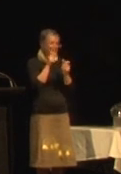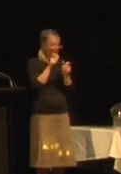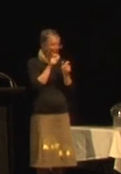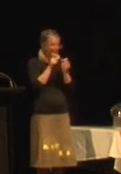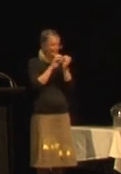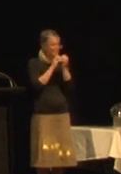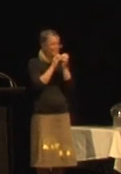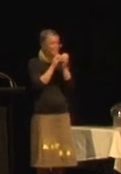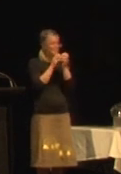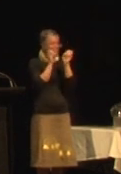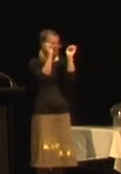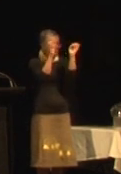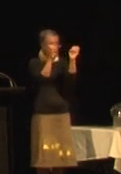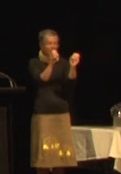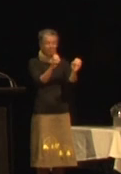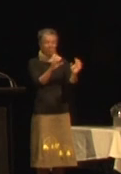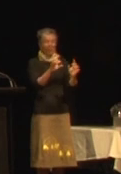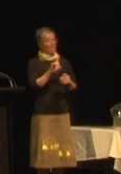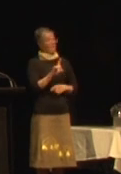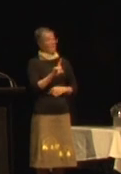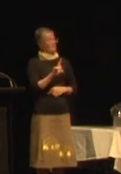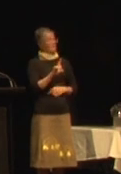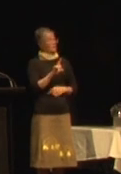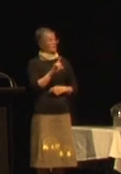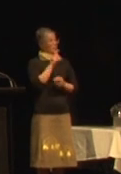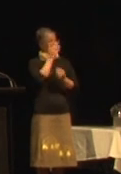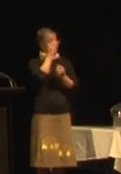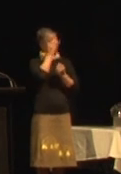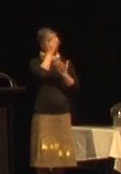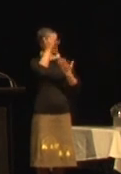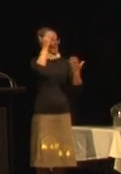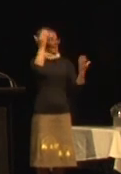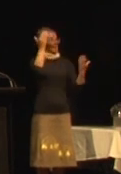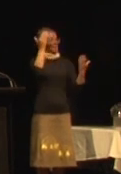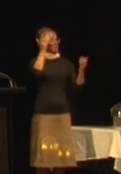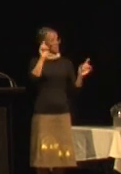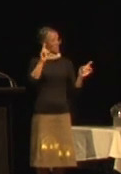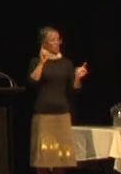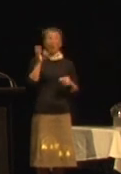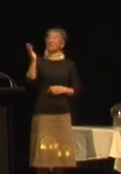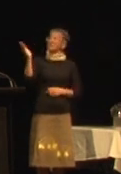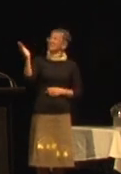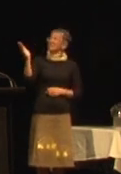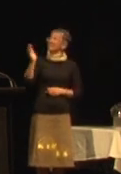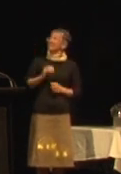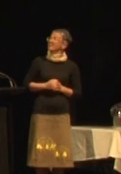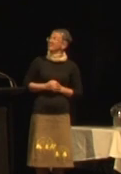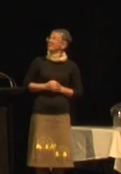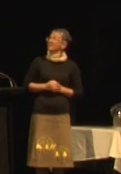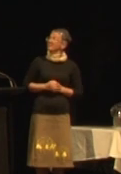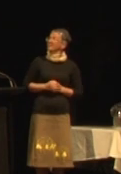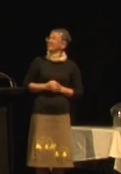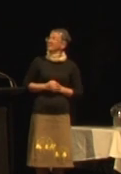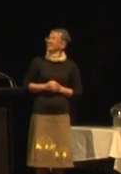recently, but our dream is to dramatically increase the number of people in the world who directly participate in solving global